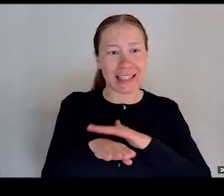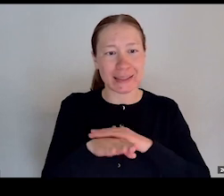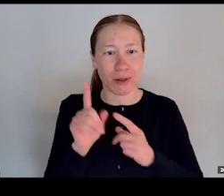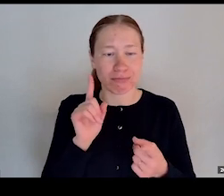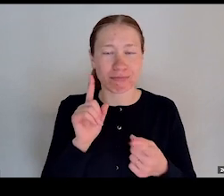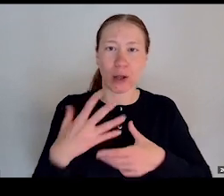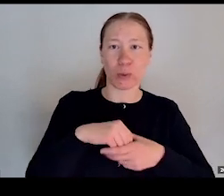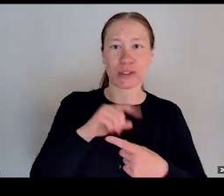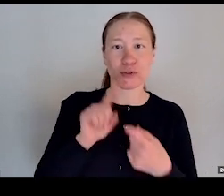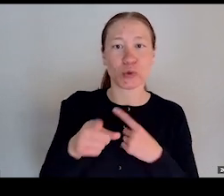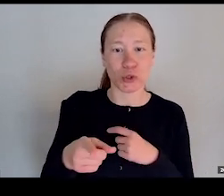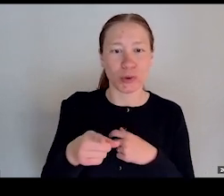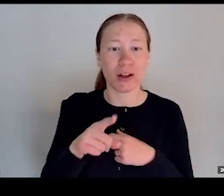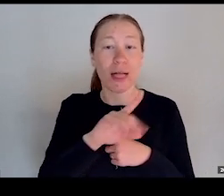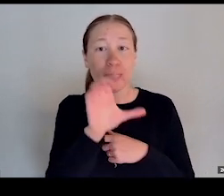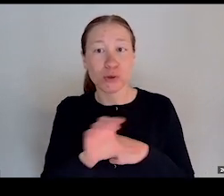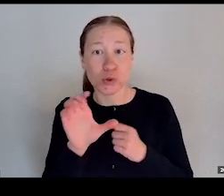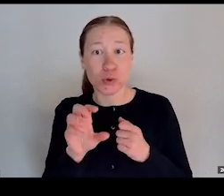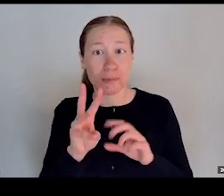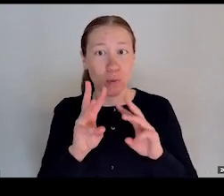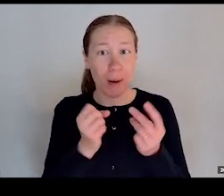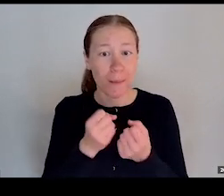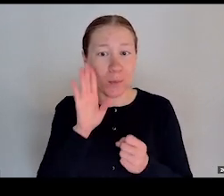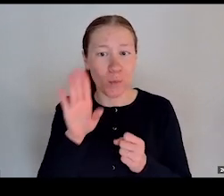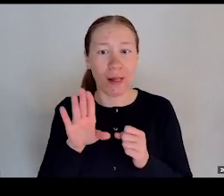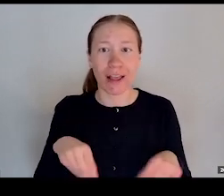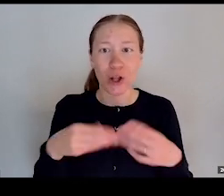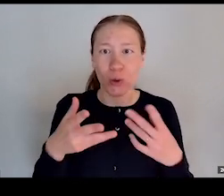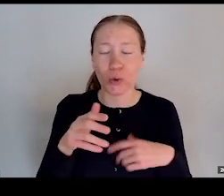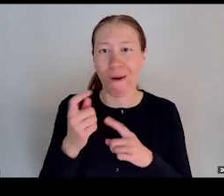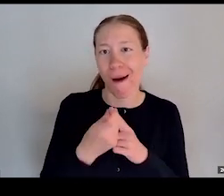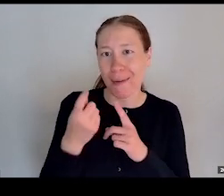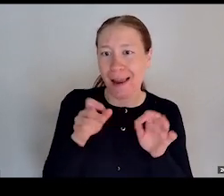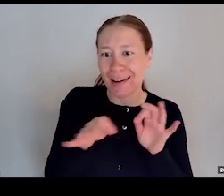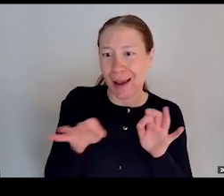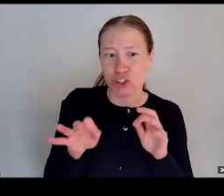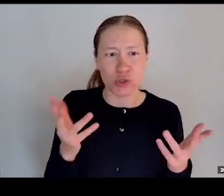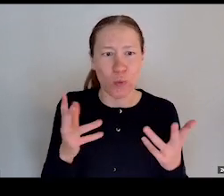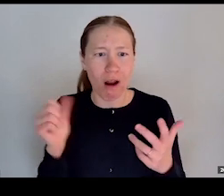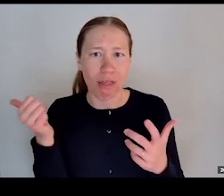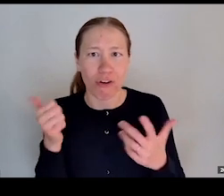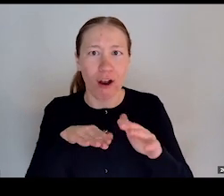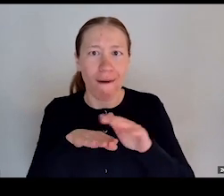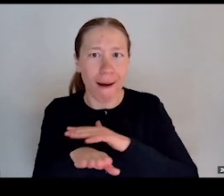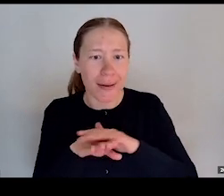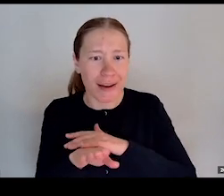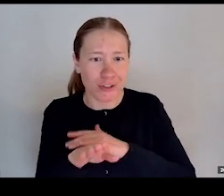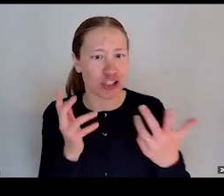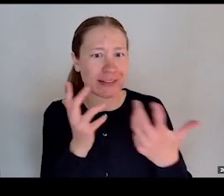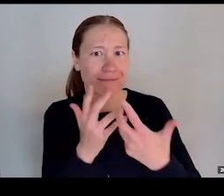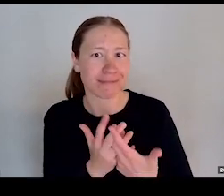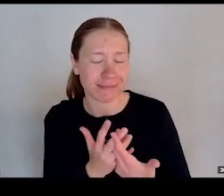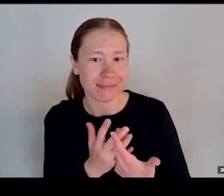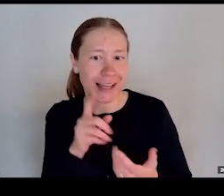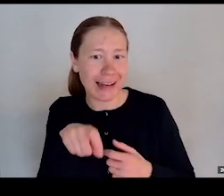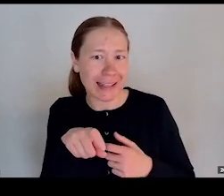auto captions. What accommodation or access needs can we help to facilitate? As I said earlier, it's really important to follow